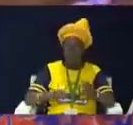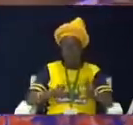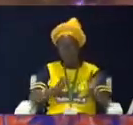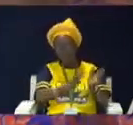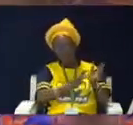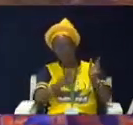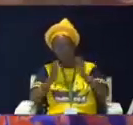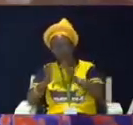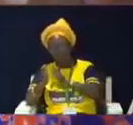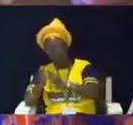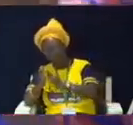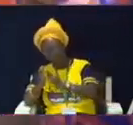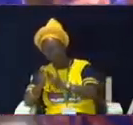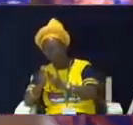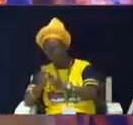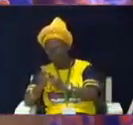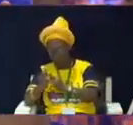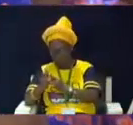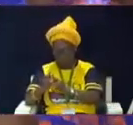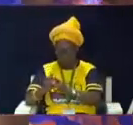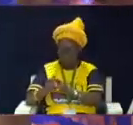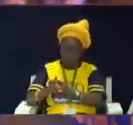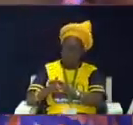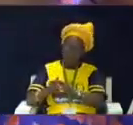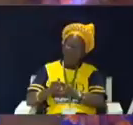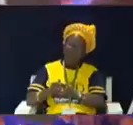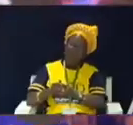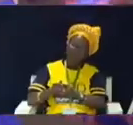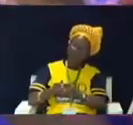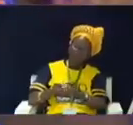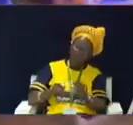King of Zion,